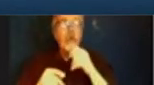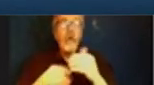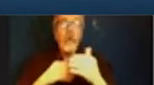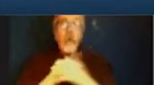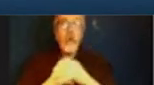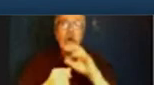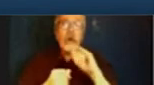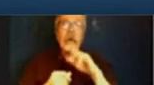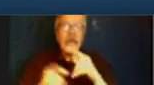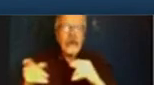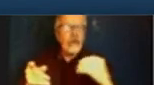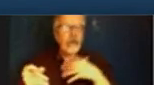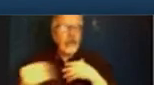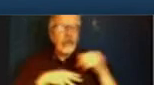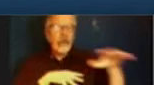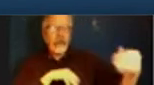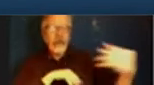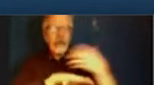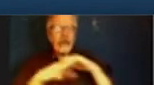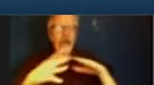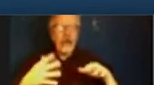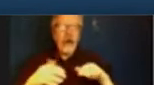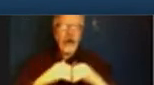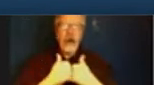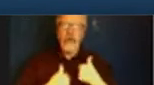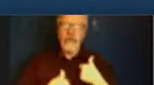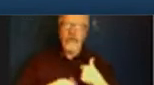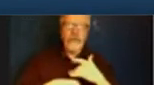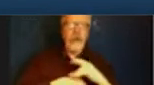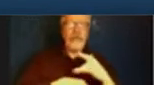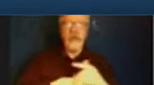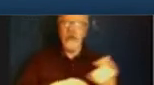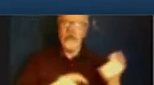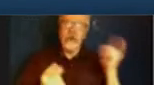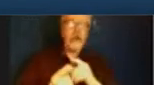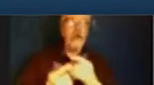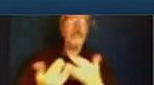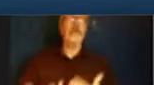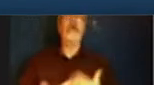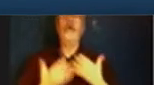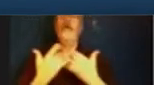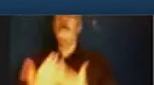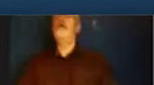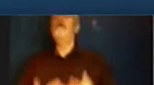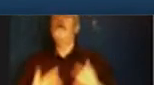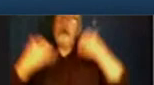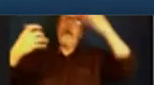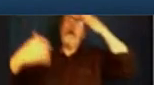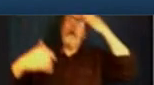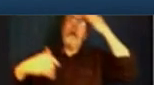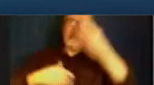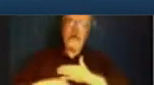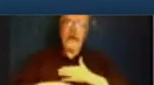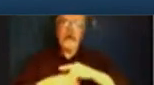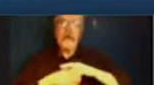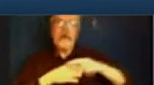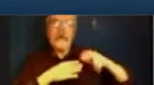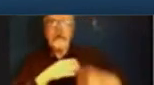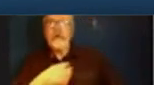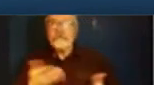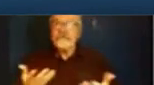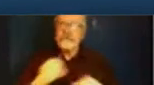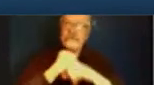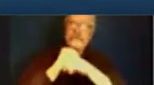that? Well, I'd like to say that I'm ordering it to stop snowing because that has been a problem, unfortunately, for some of these